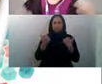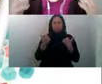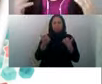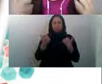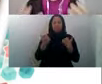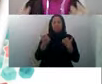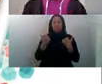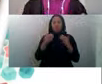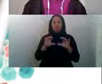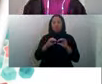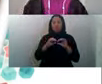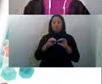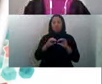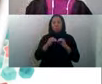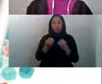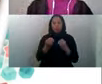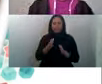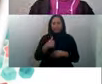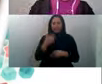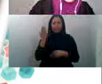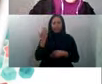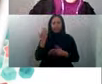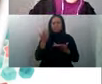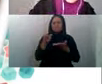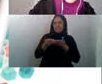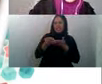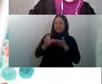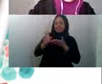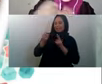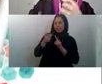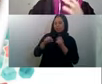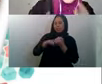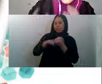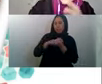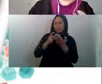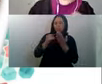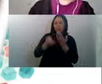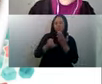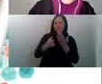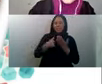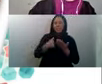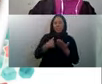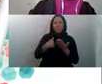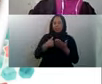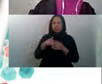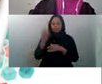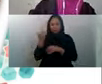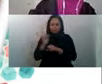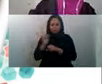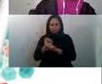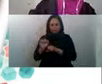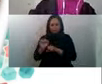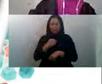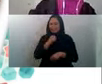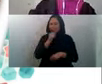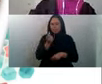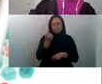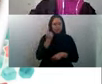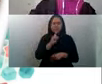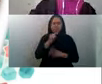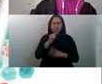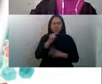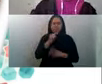I would often crowdfund to support the projects I was working on. I didn't really understand the grant system. And I didn't have,